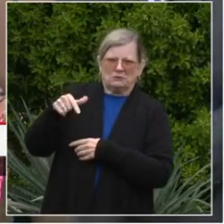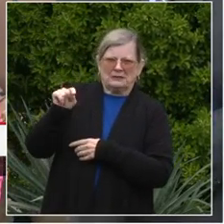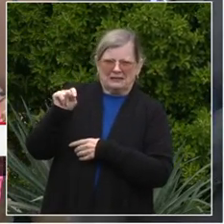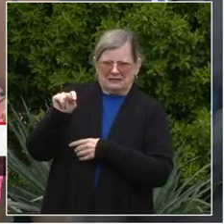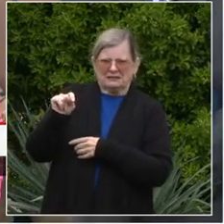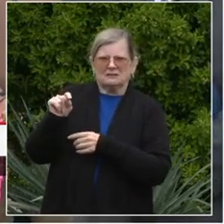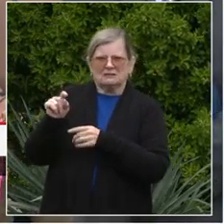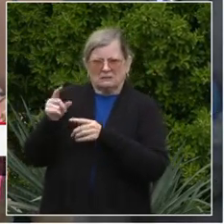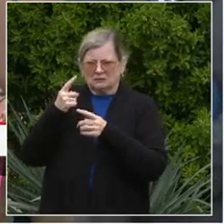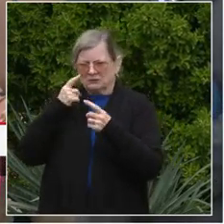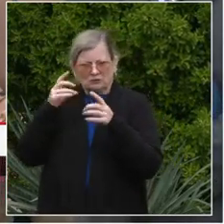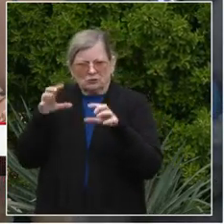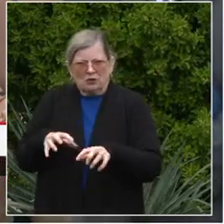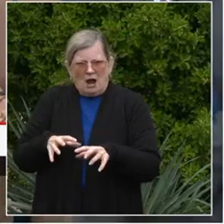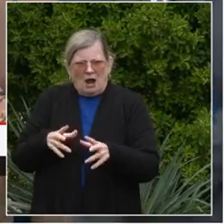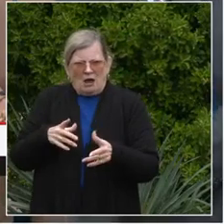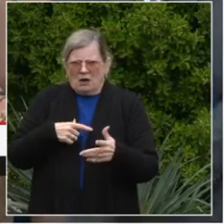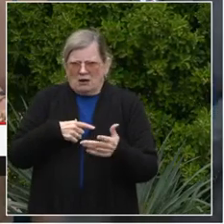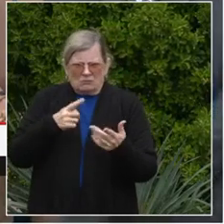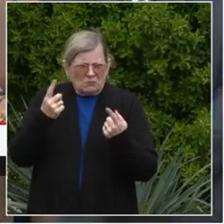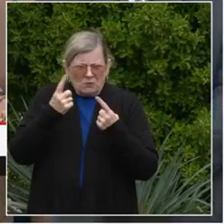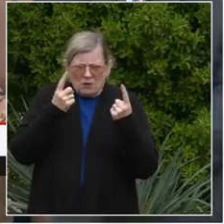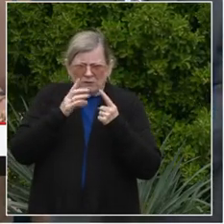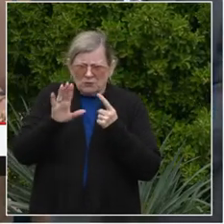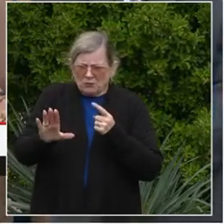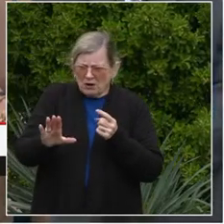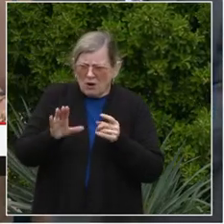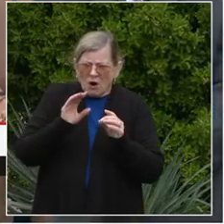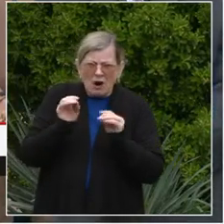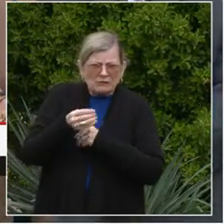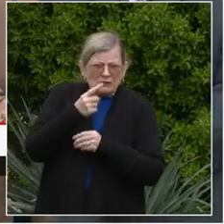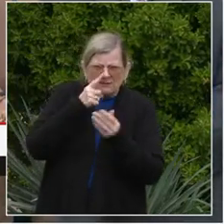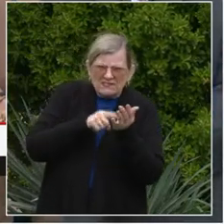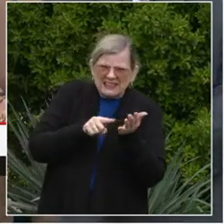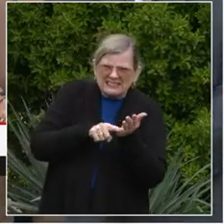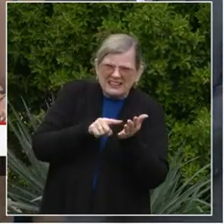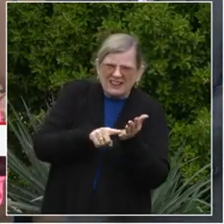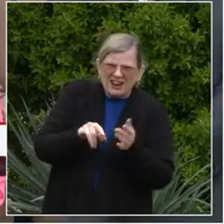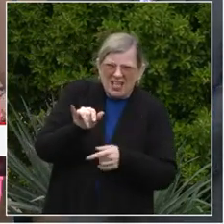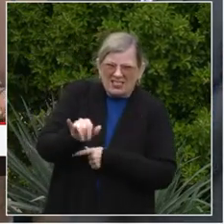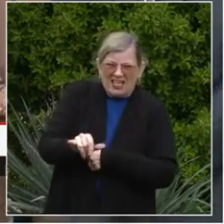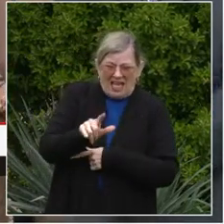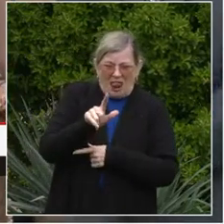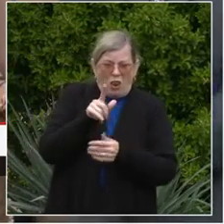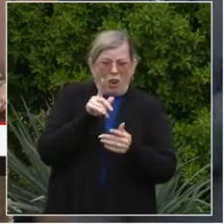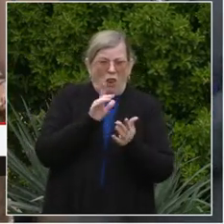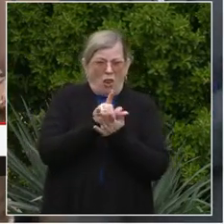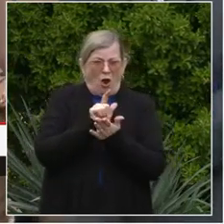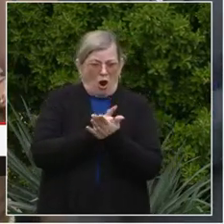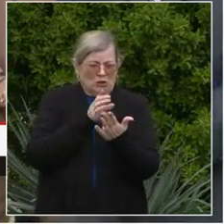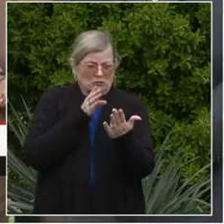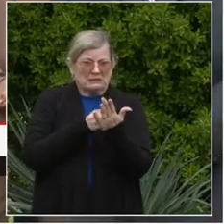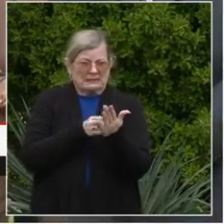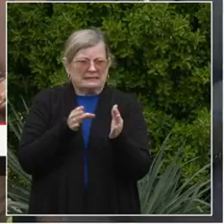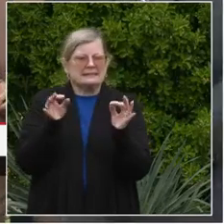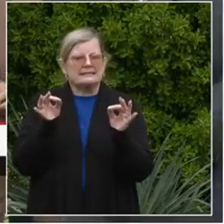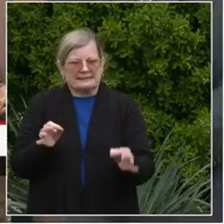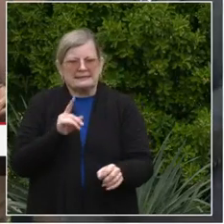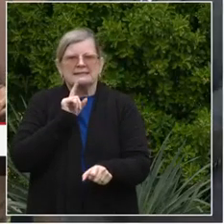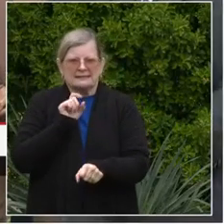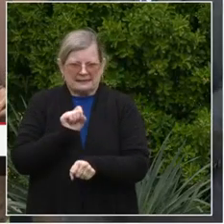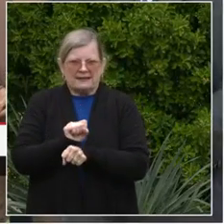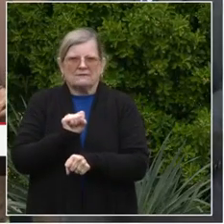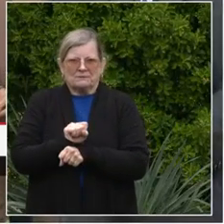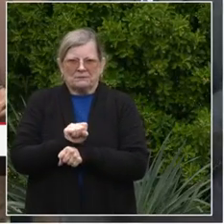it. The lawsuit, certainly, and we take and especially when